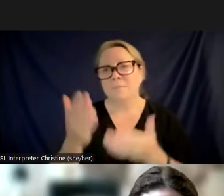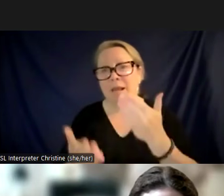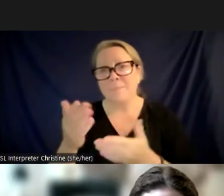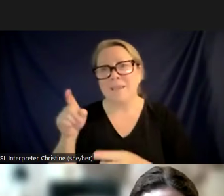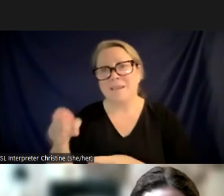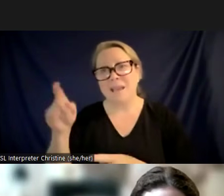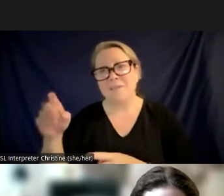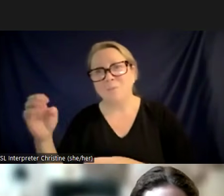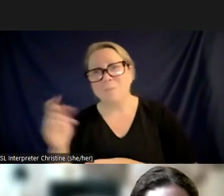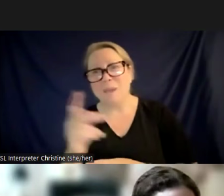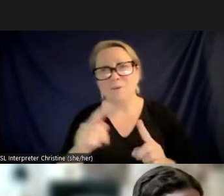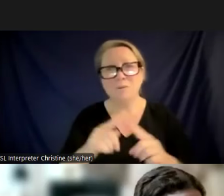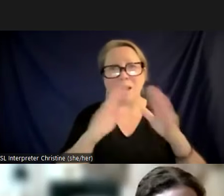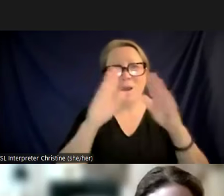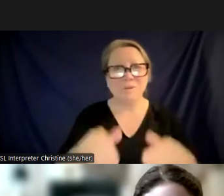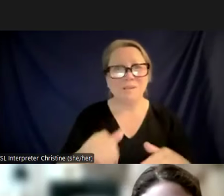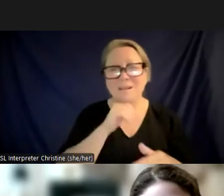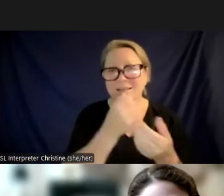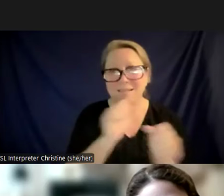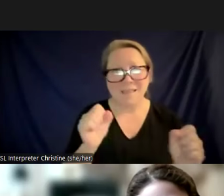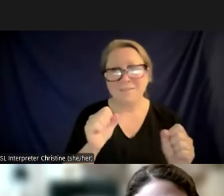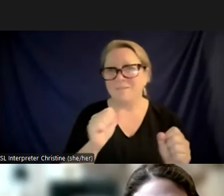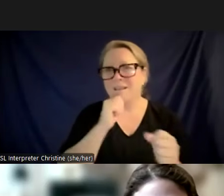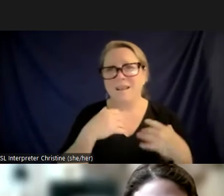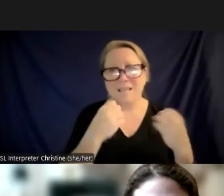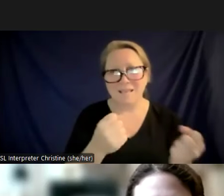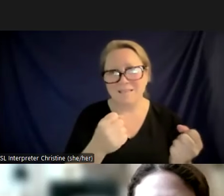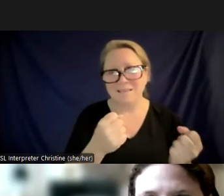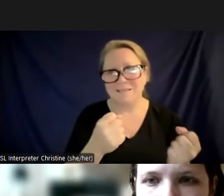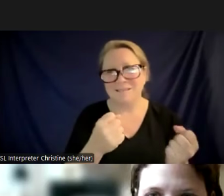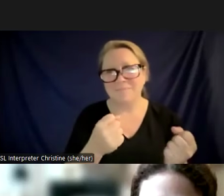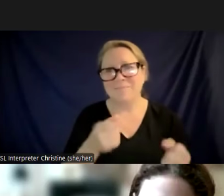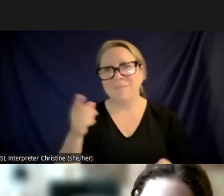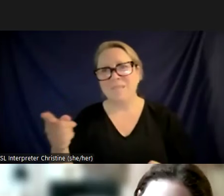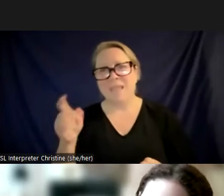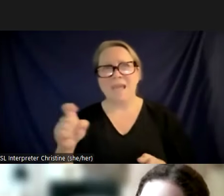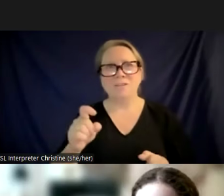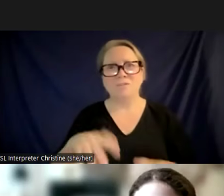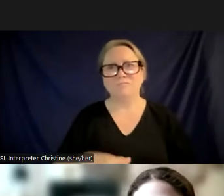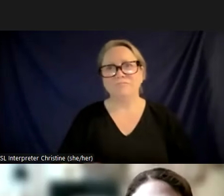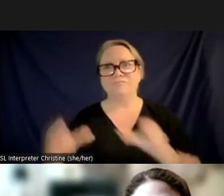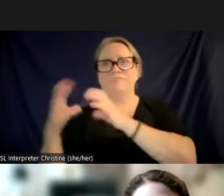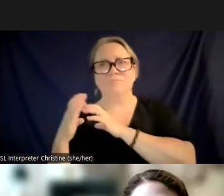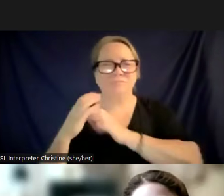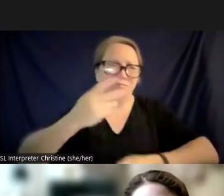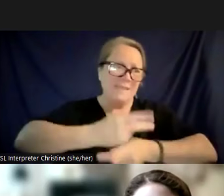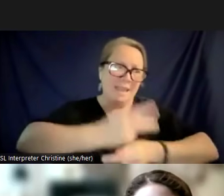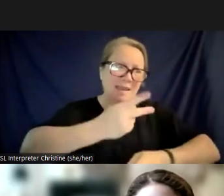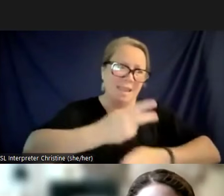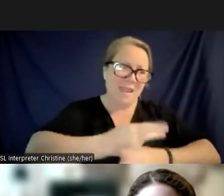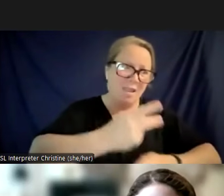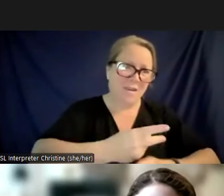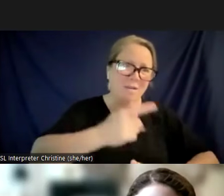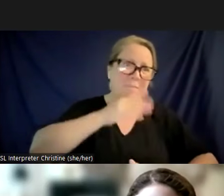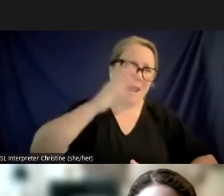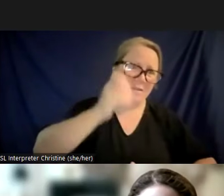to unsafe or unhealthy housing situations, often where they had to fill a caretaking role for their parents and or their